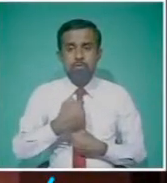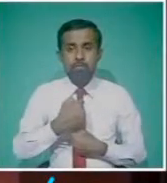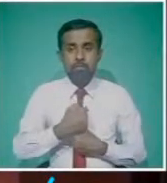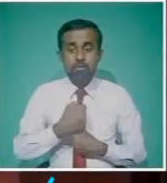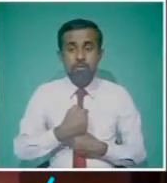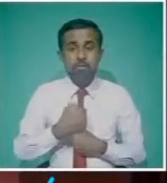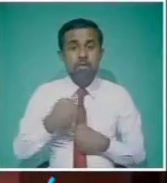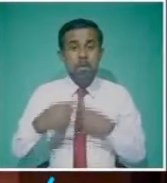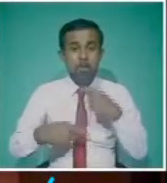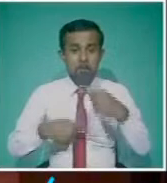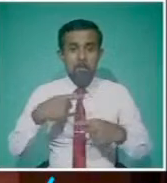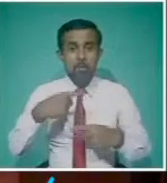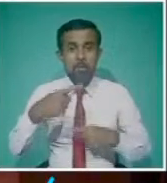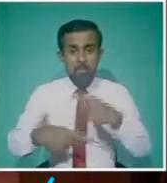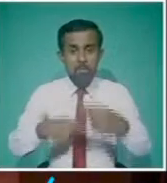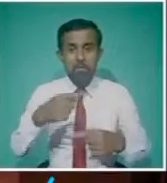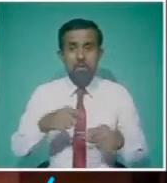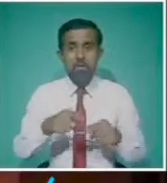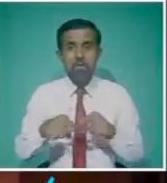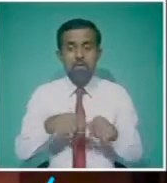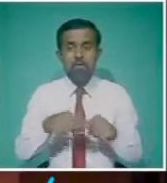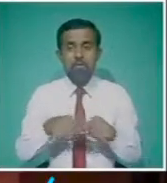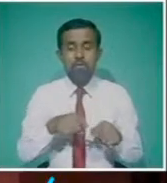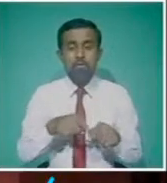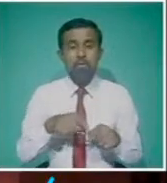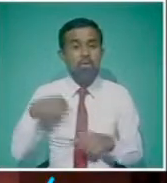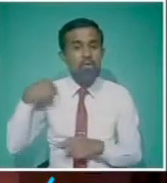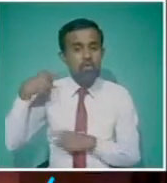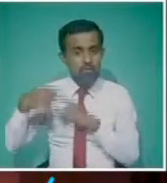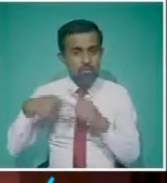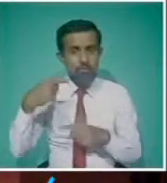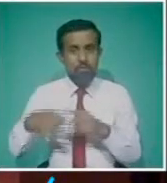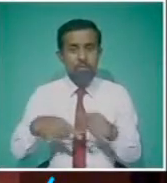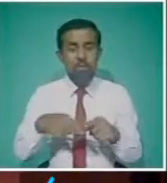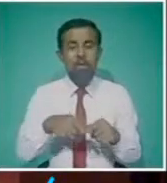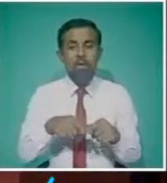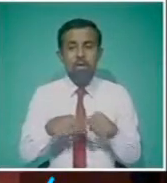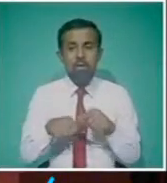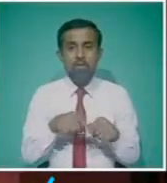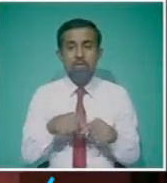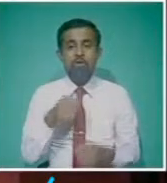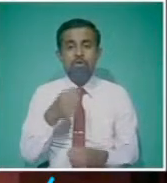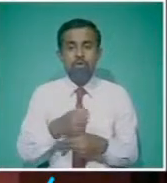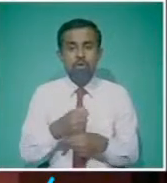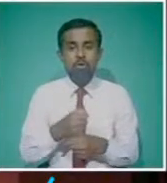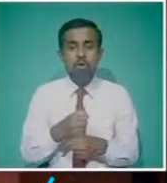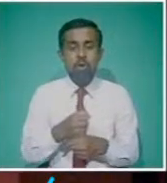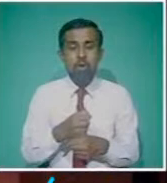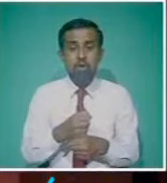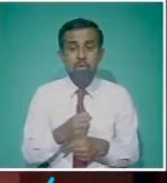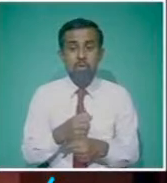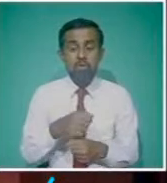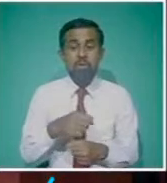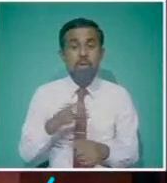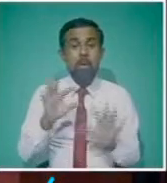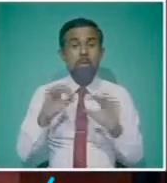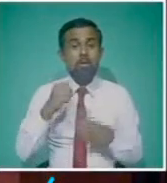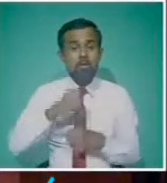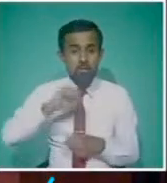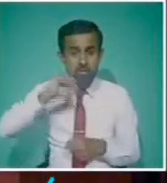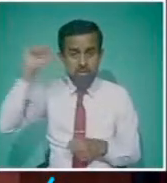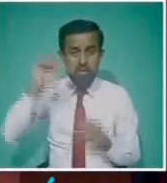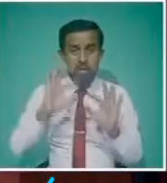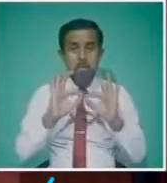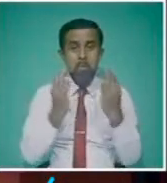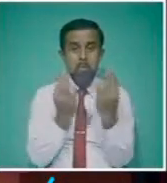the pomp and pageantry surrounding the royal family, while the Queen would wear the crown, while